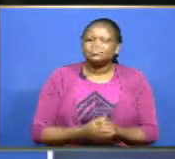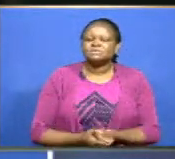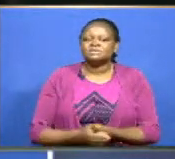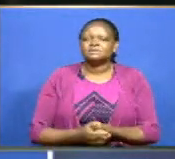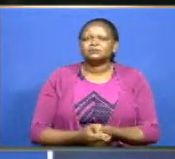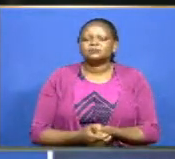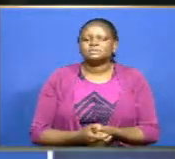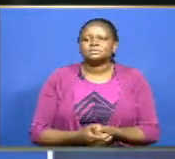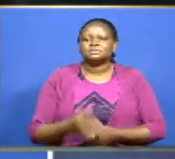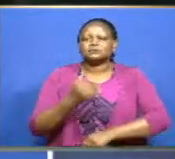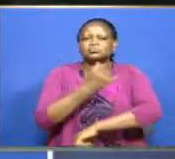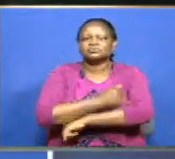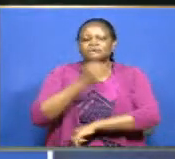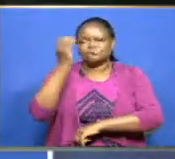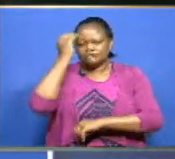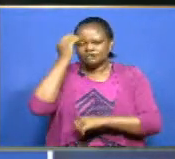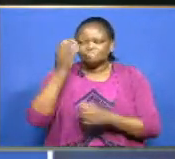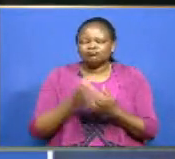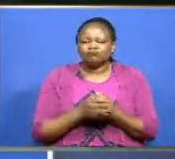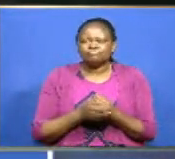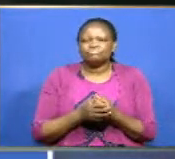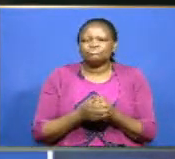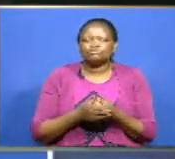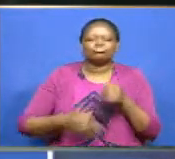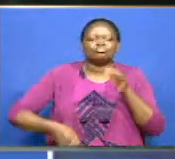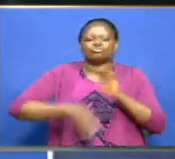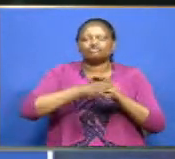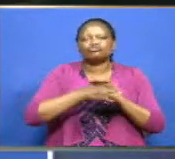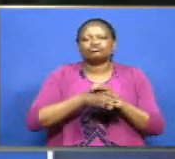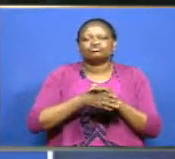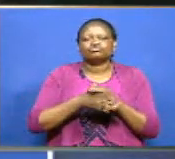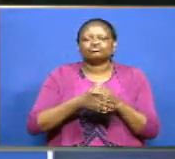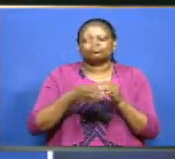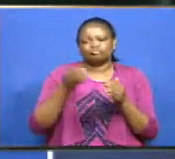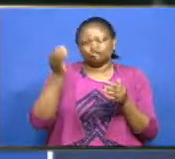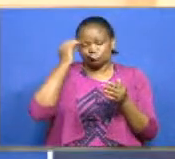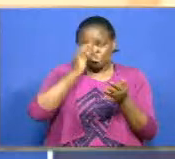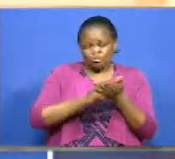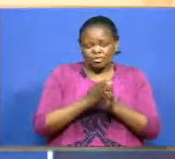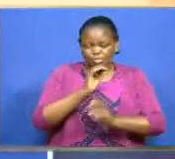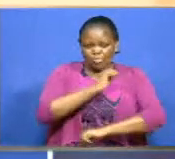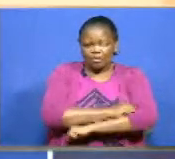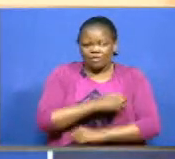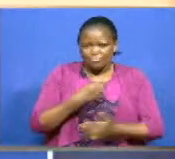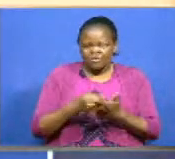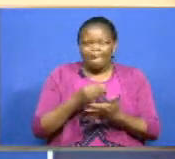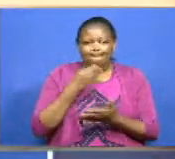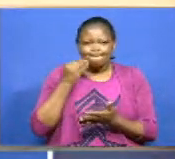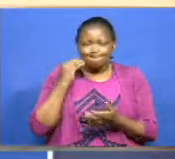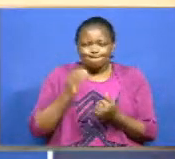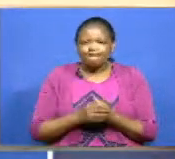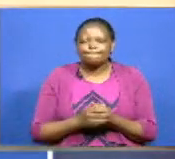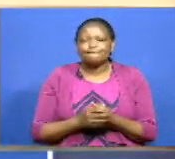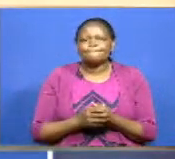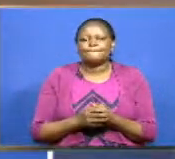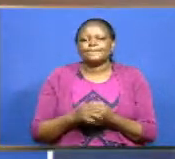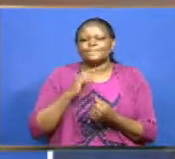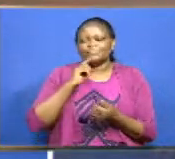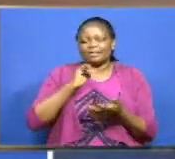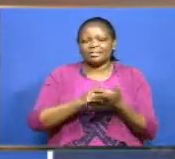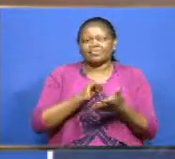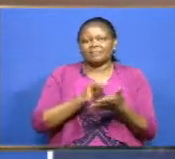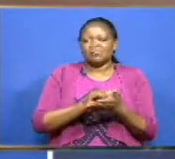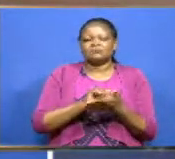elimu kutowafukuza wanafunzi wasiokuwa na karo. Akipuuzilia mbali madai ya walimu wakuu wa shule eti shilingi